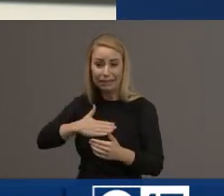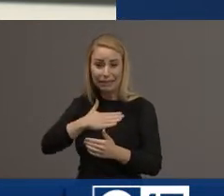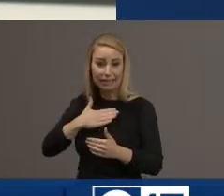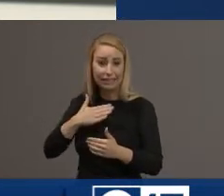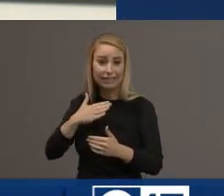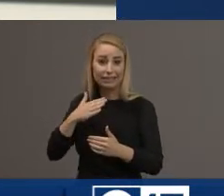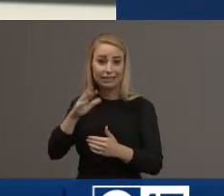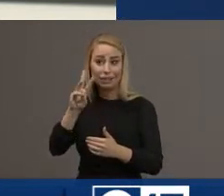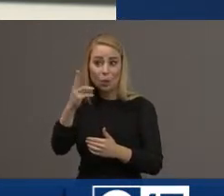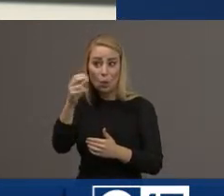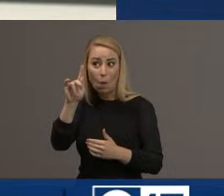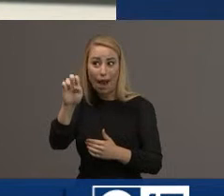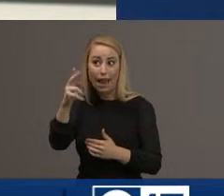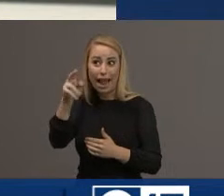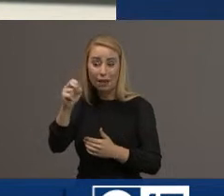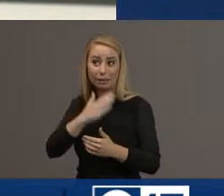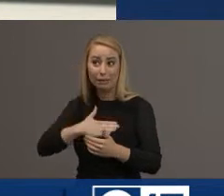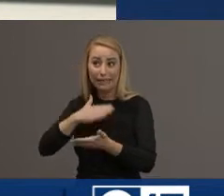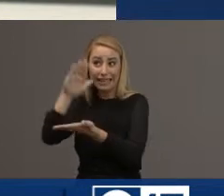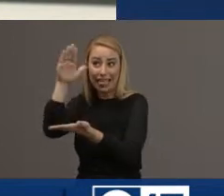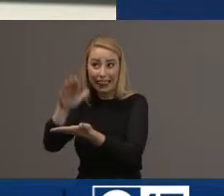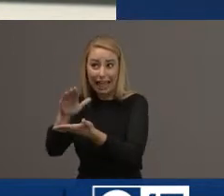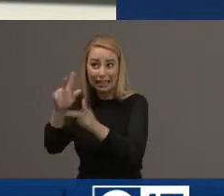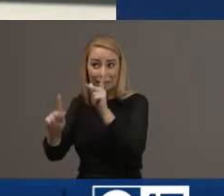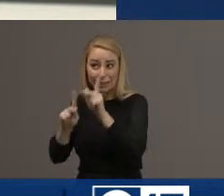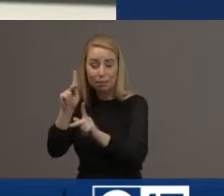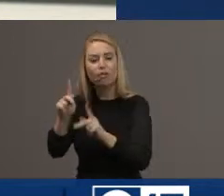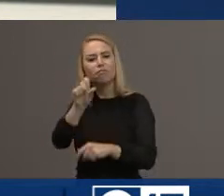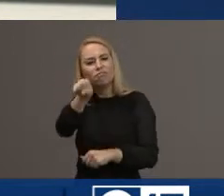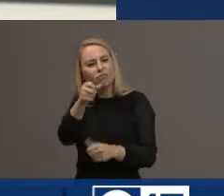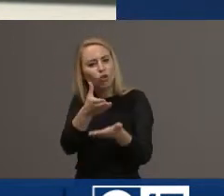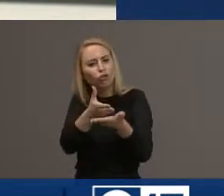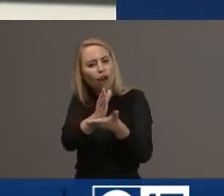the people have the right to assemble, but we're also in a public health